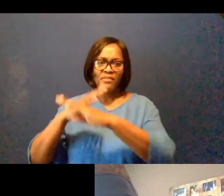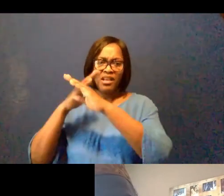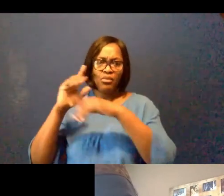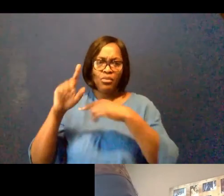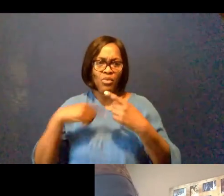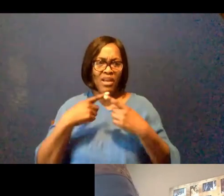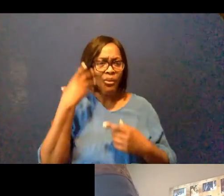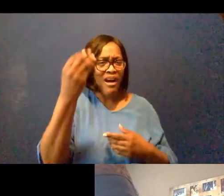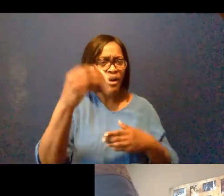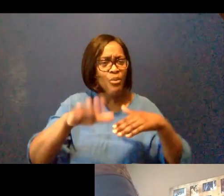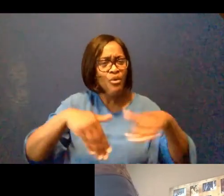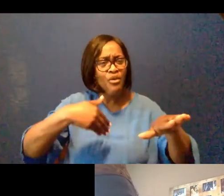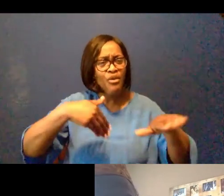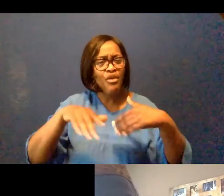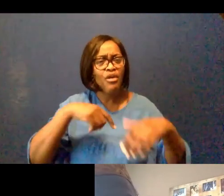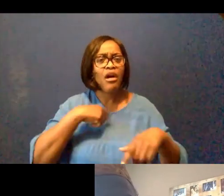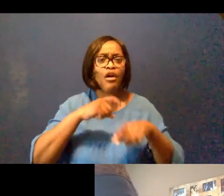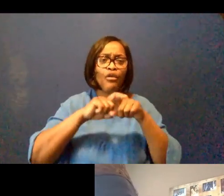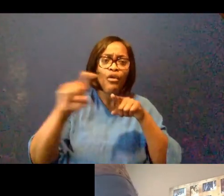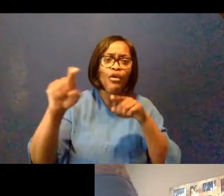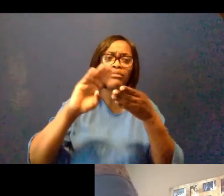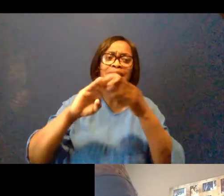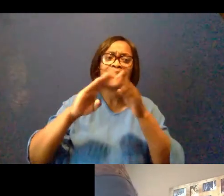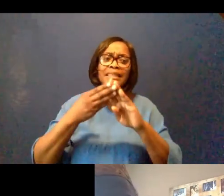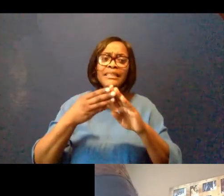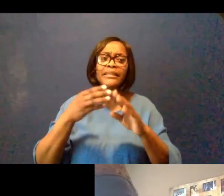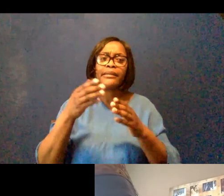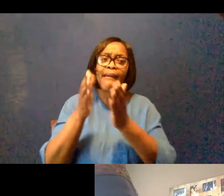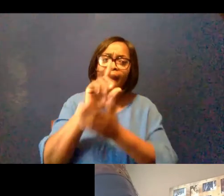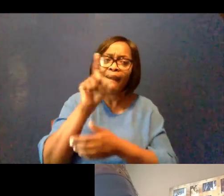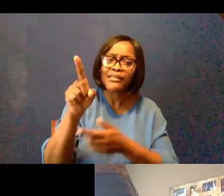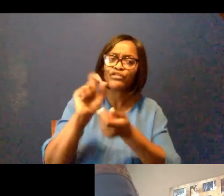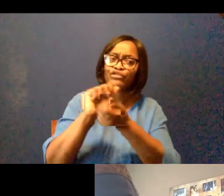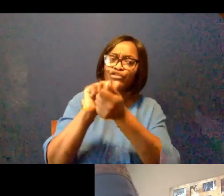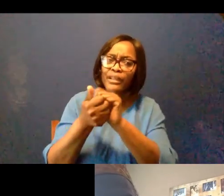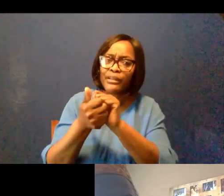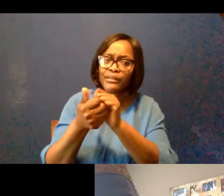I also think that it has been